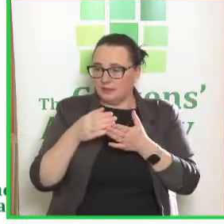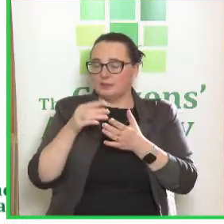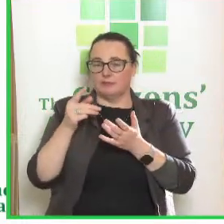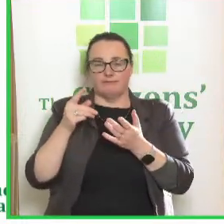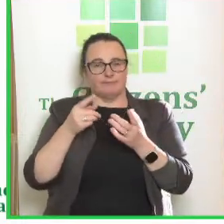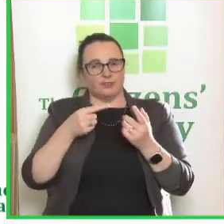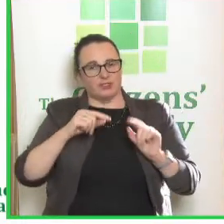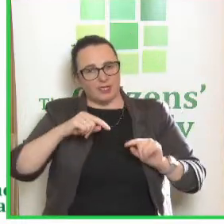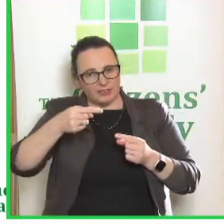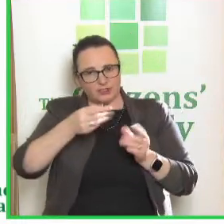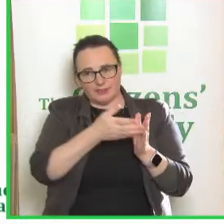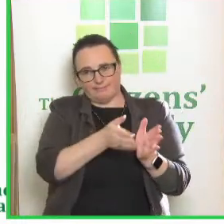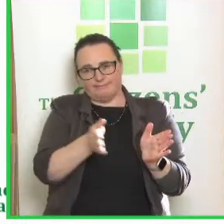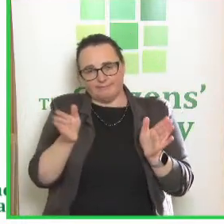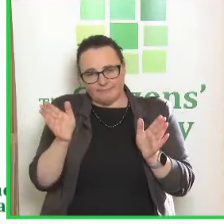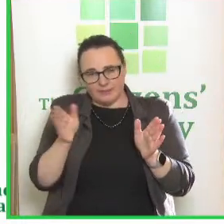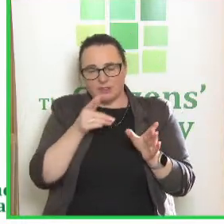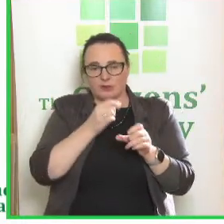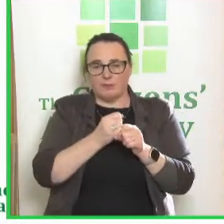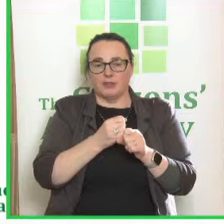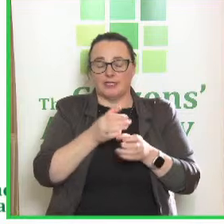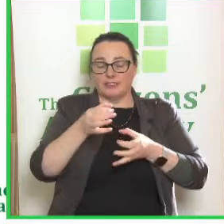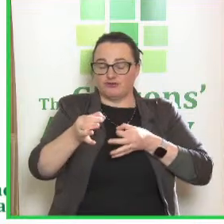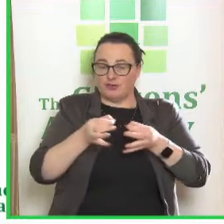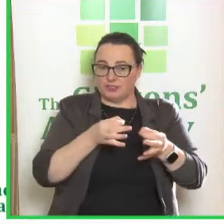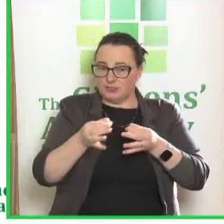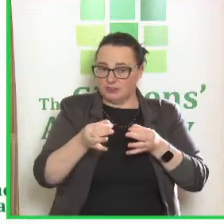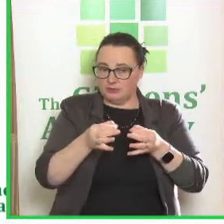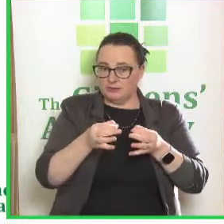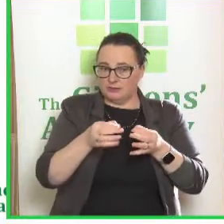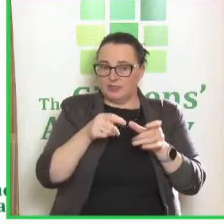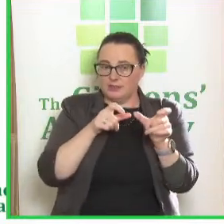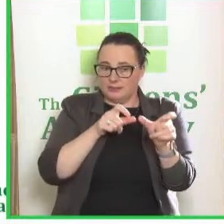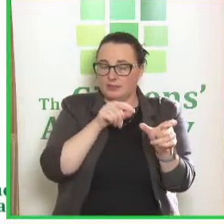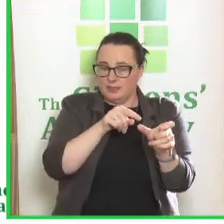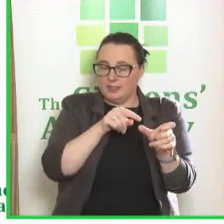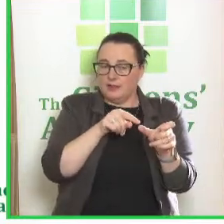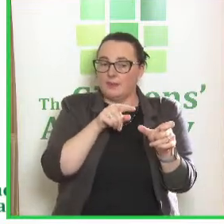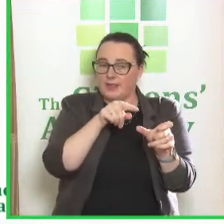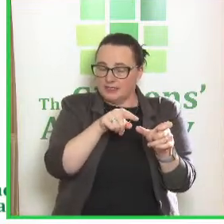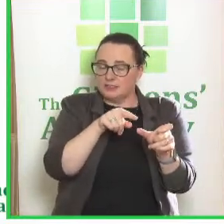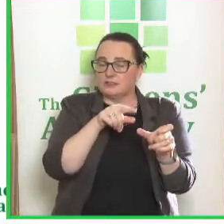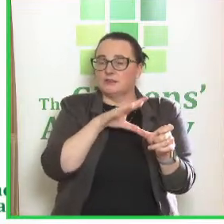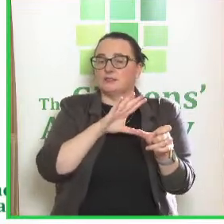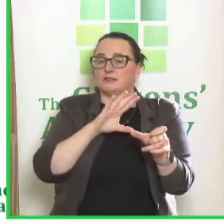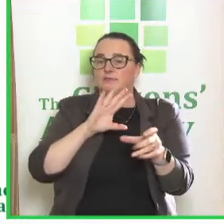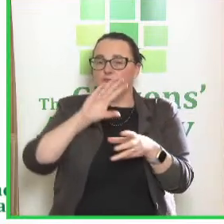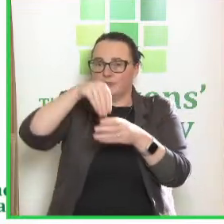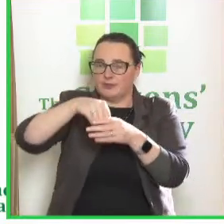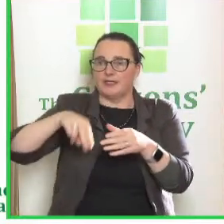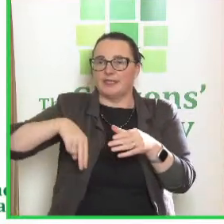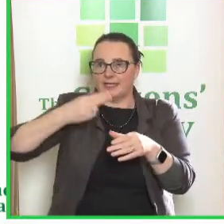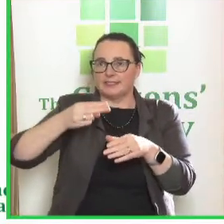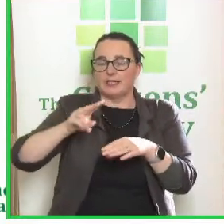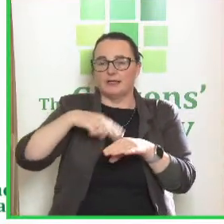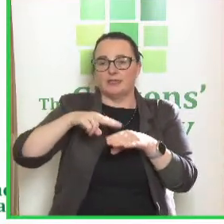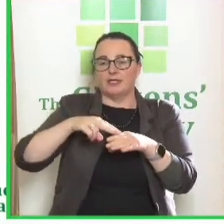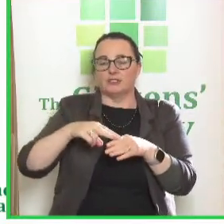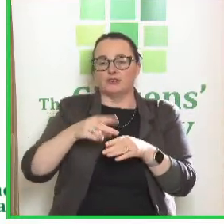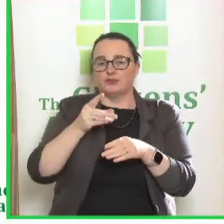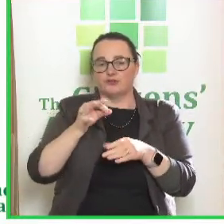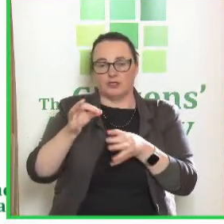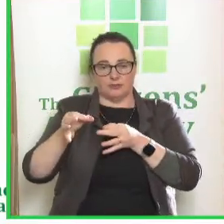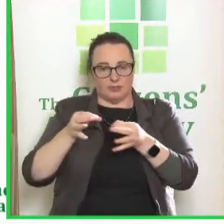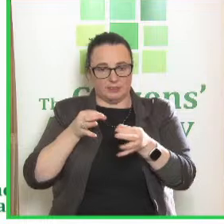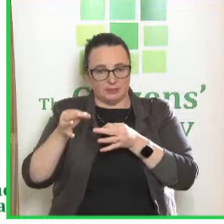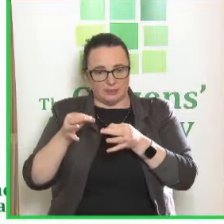So it includes a focus on strategy and information, I think, that will inform, hopefully, the next iteration of the National Drug Strategy. It also includes